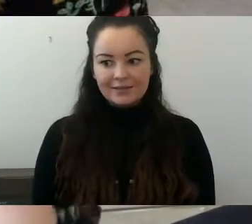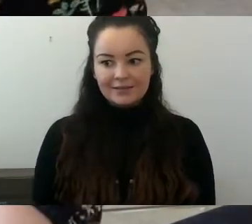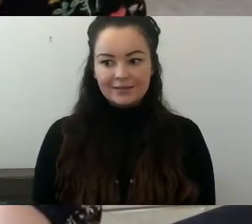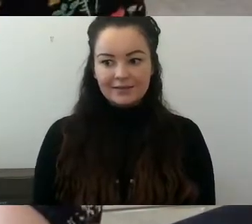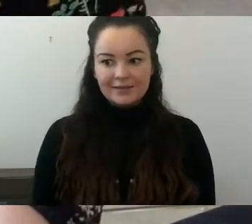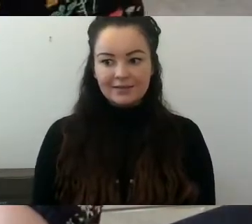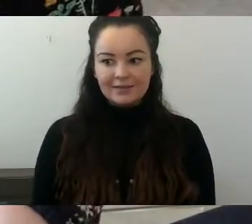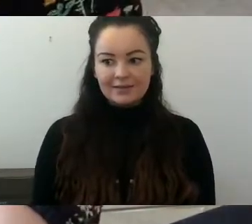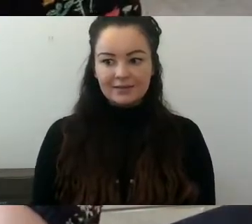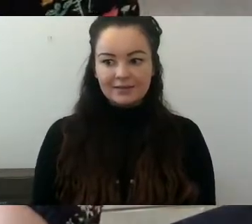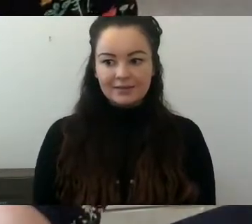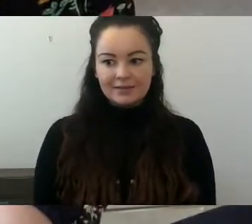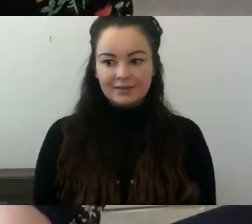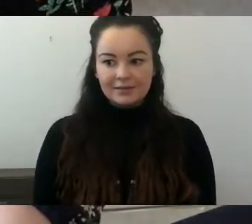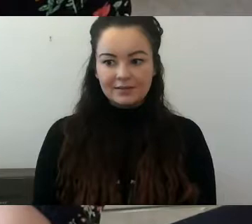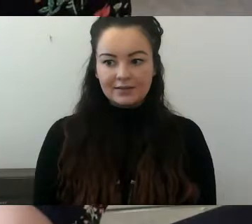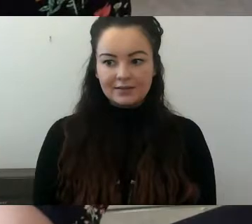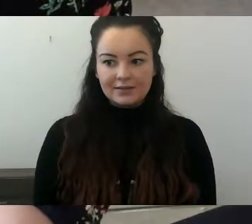colours of the paint.